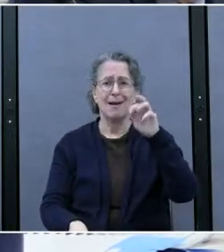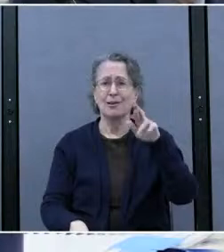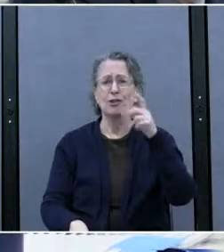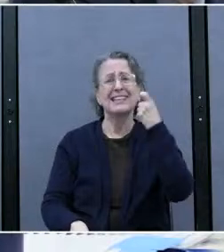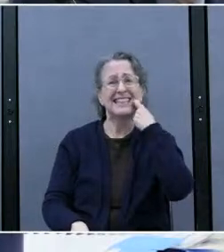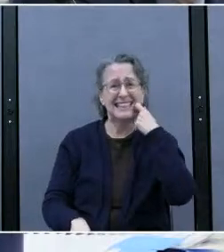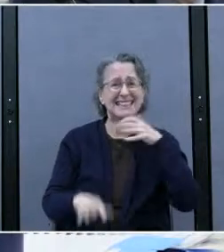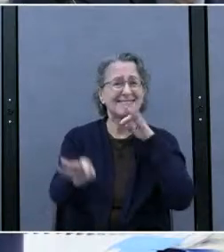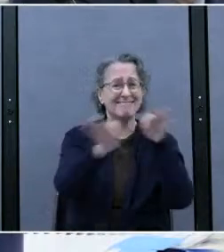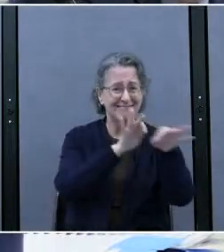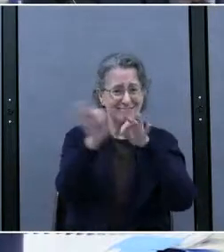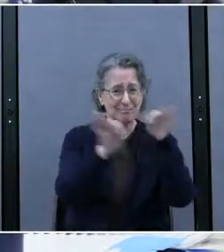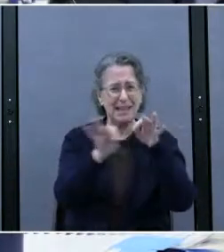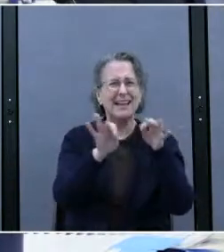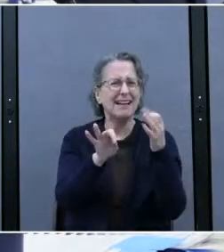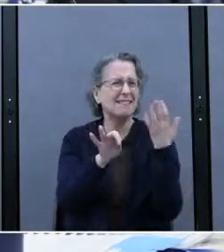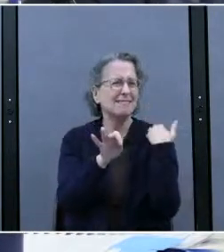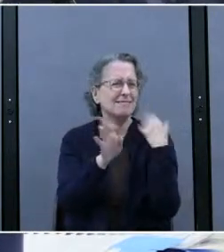repeat that.